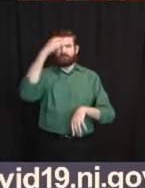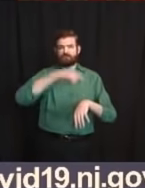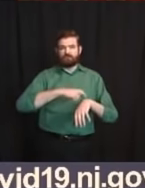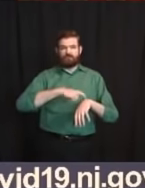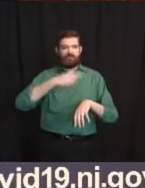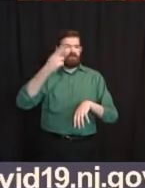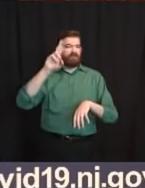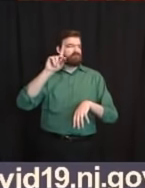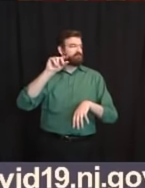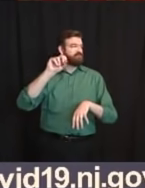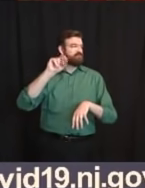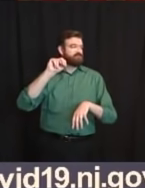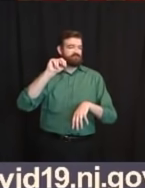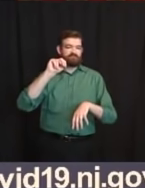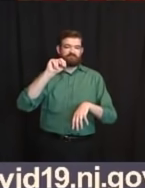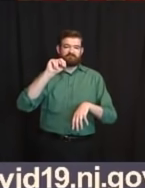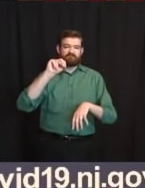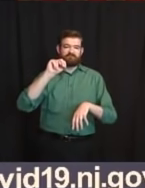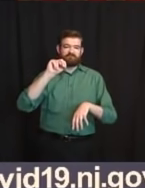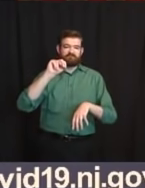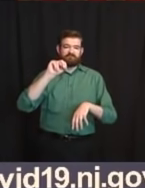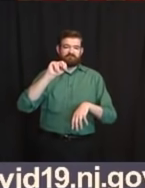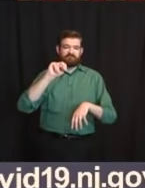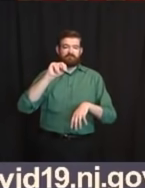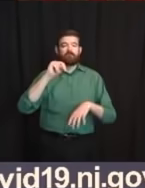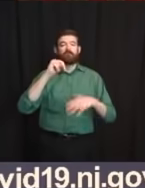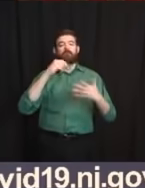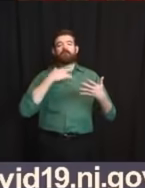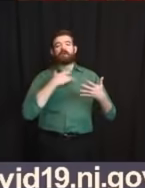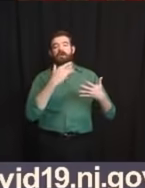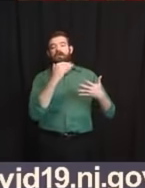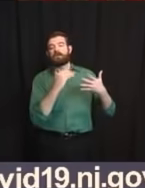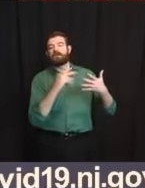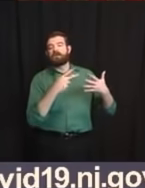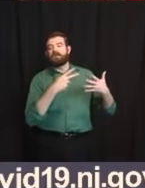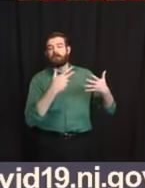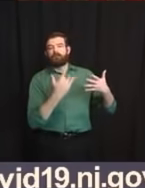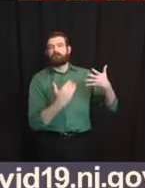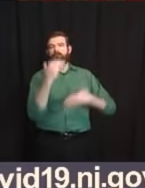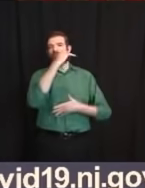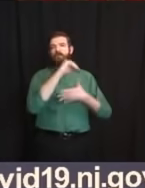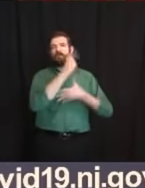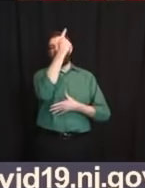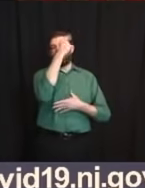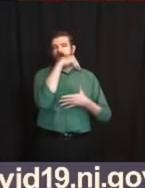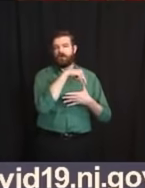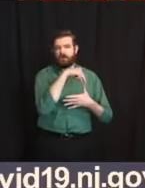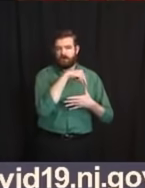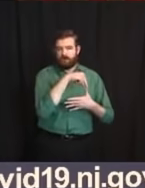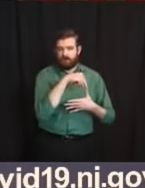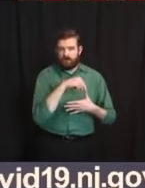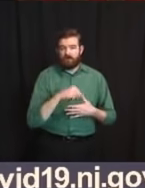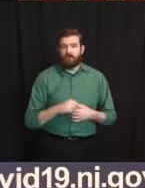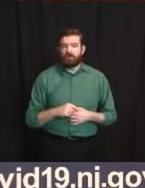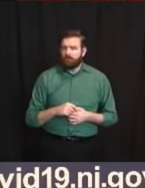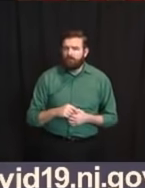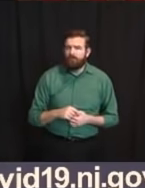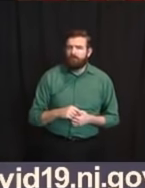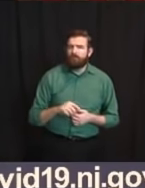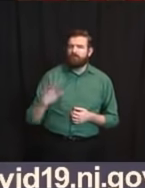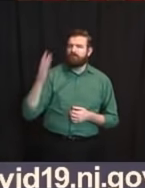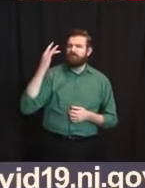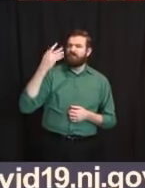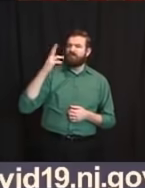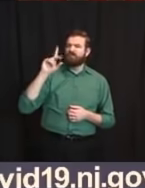second or third most all along. So following up on that, do we have any idea why Hudson is suddenly out in front compared to the